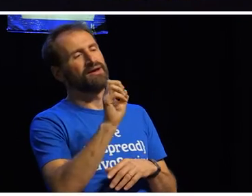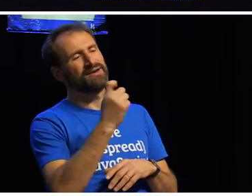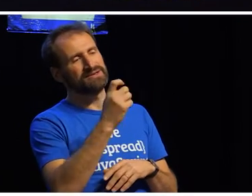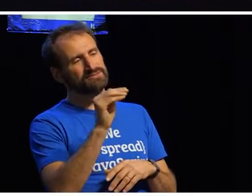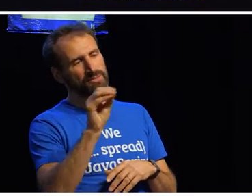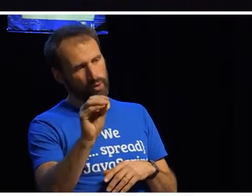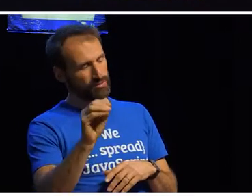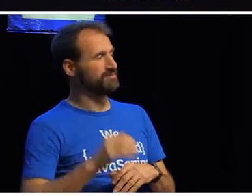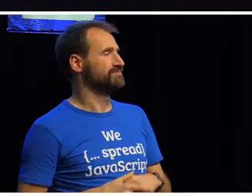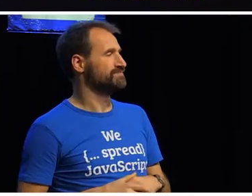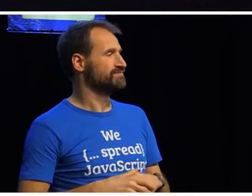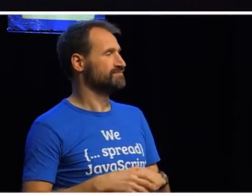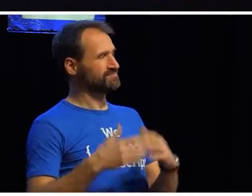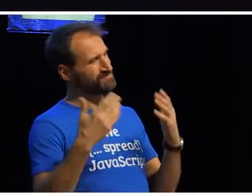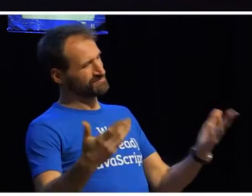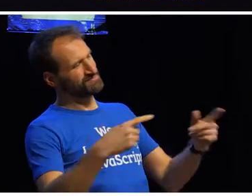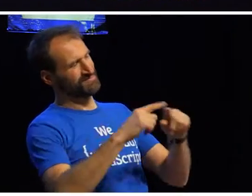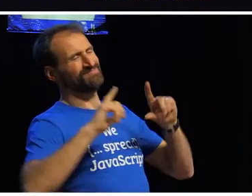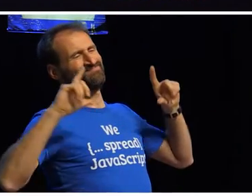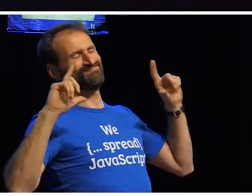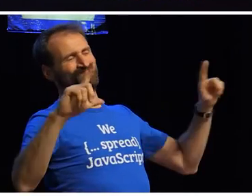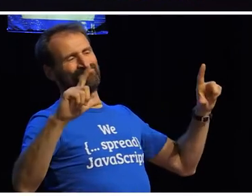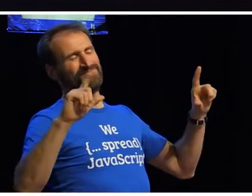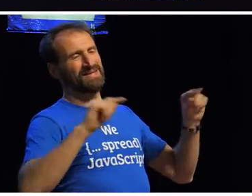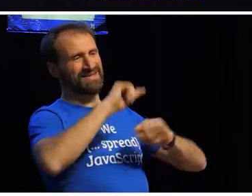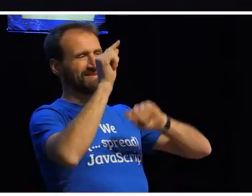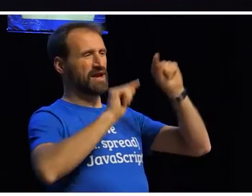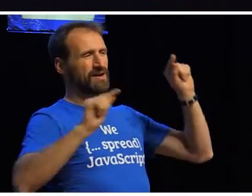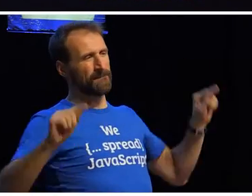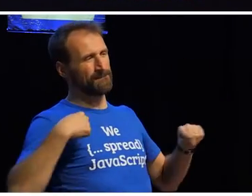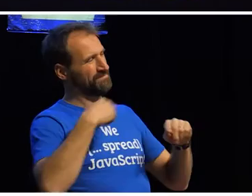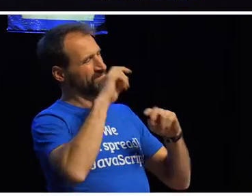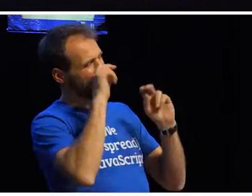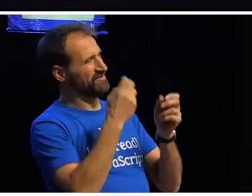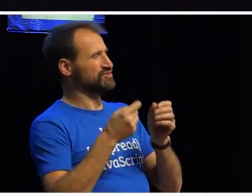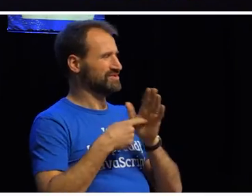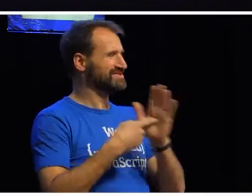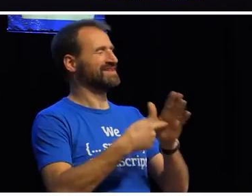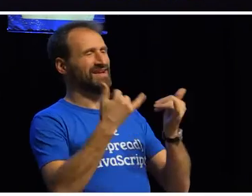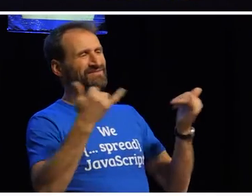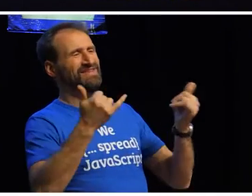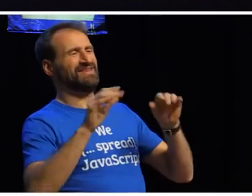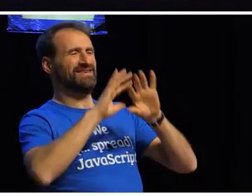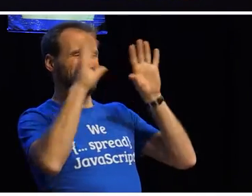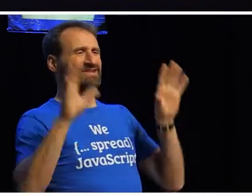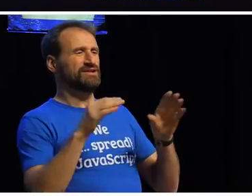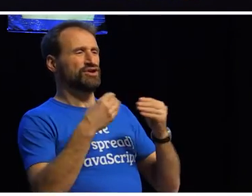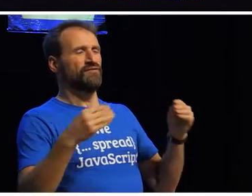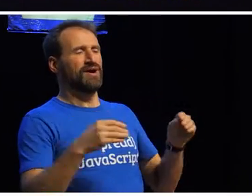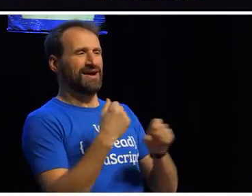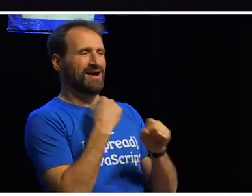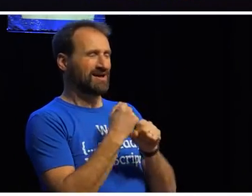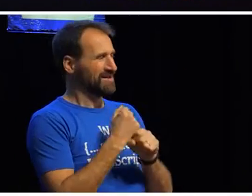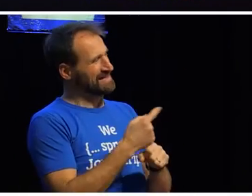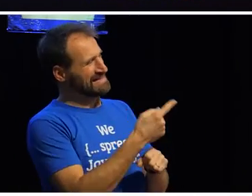So that's a diagram I tried to come up with. The whole software works, but it's not really nice. It's kind of